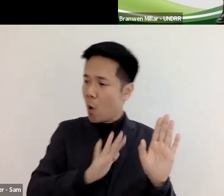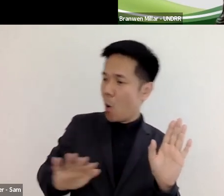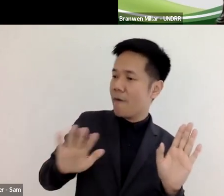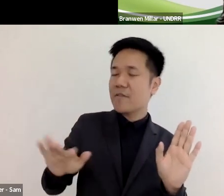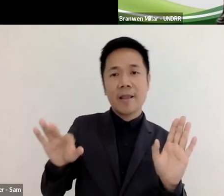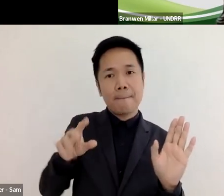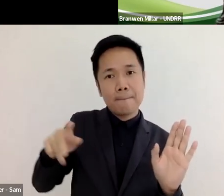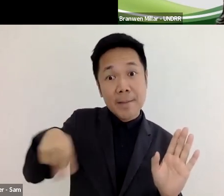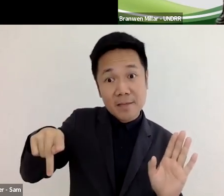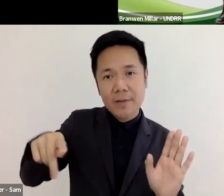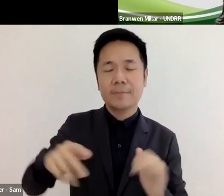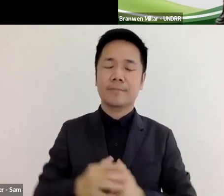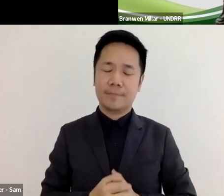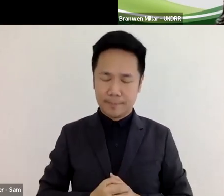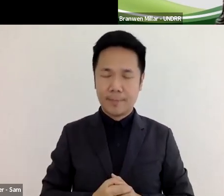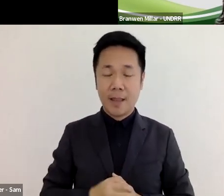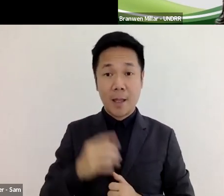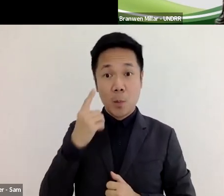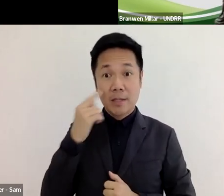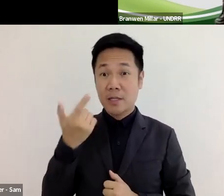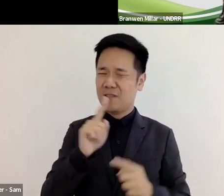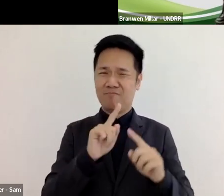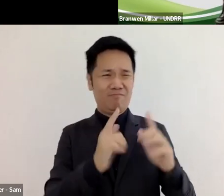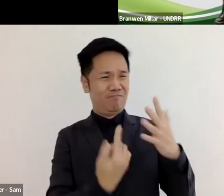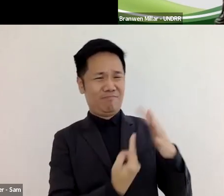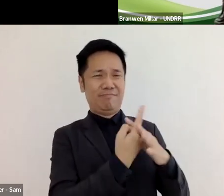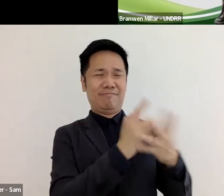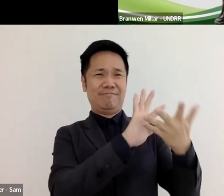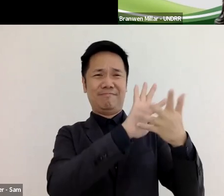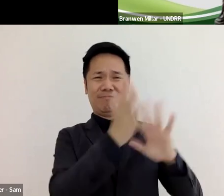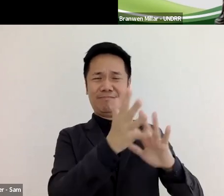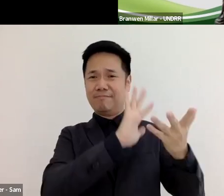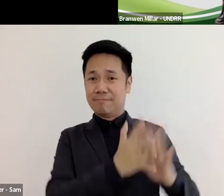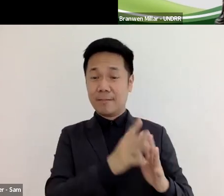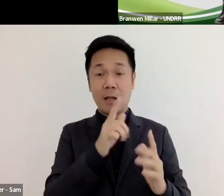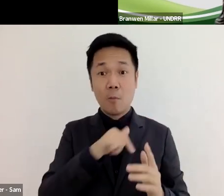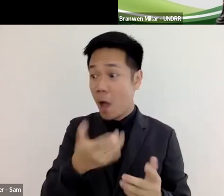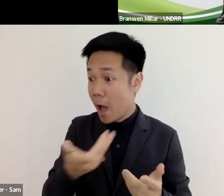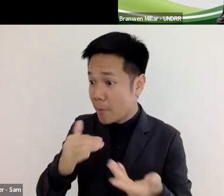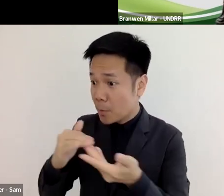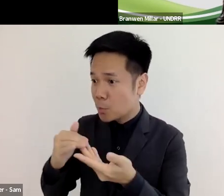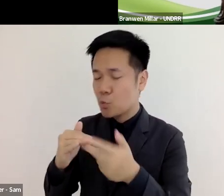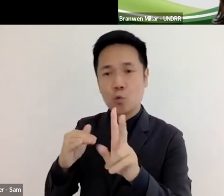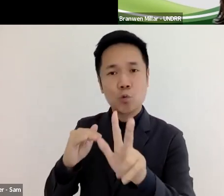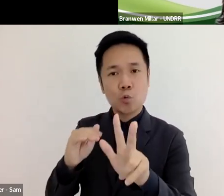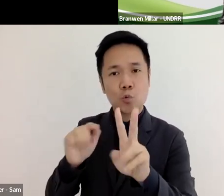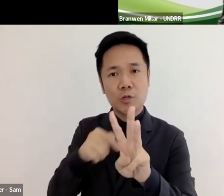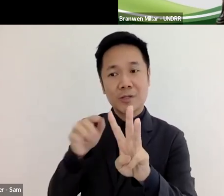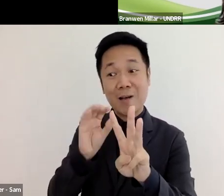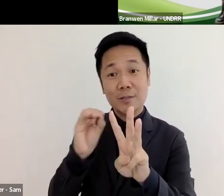Watch, which alerts communities about natural disasters through 3,000 women connected by phone across the islands of